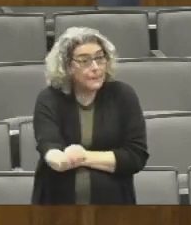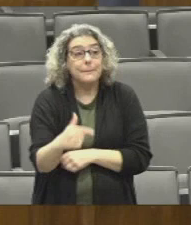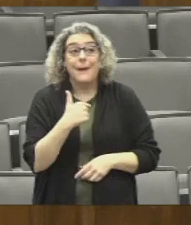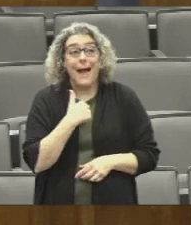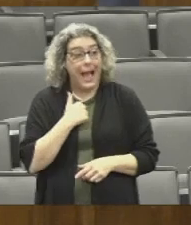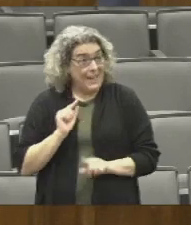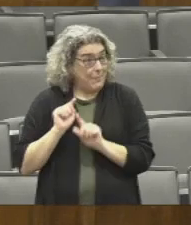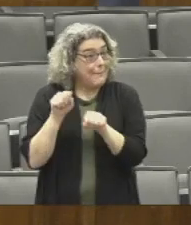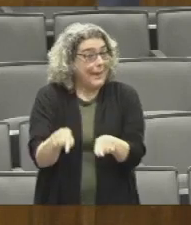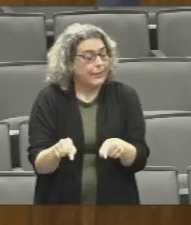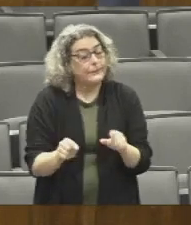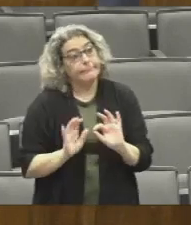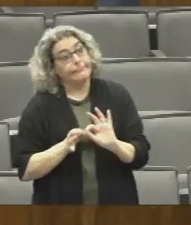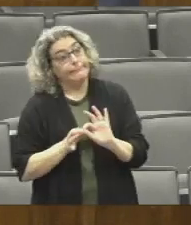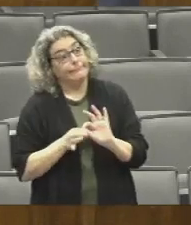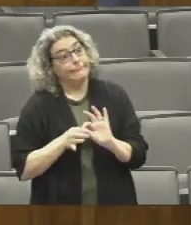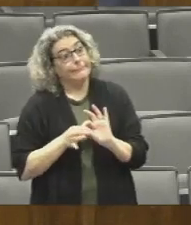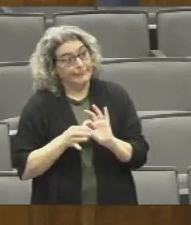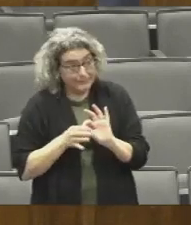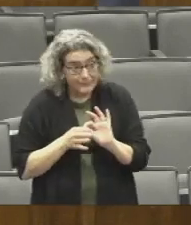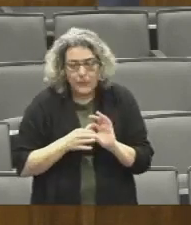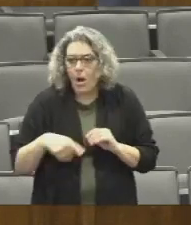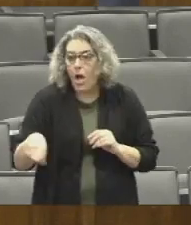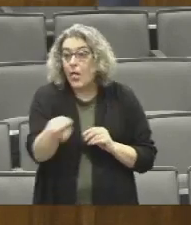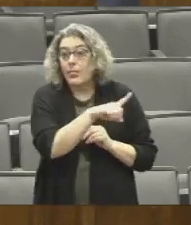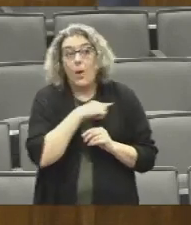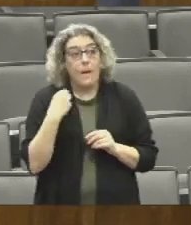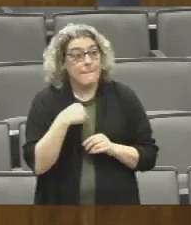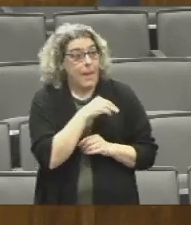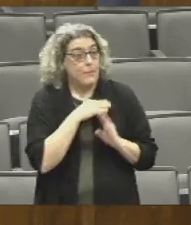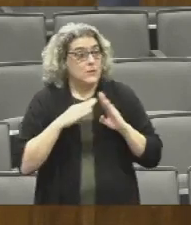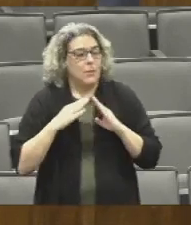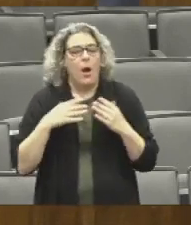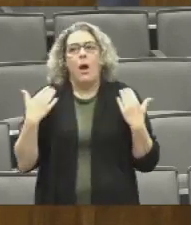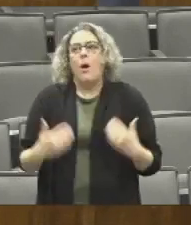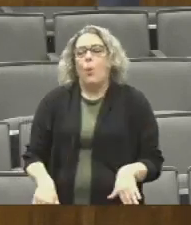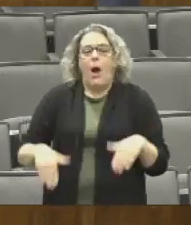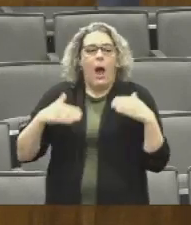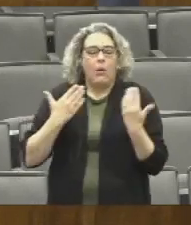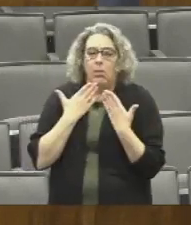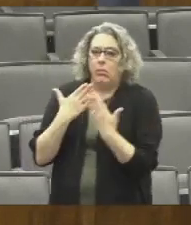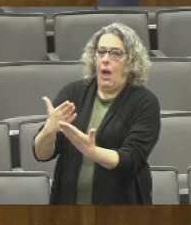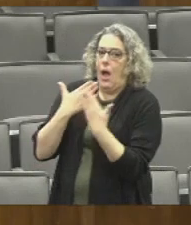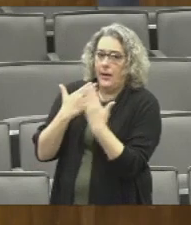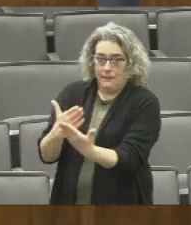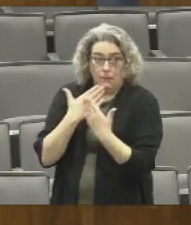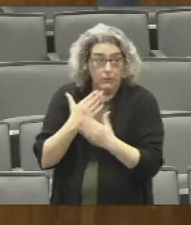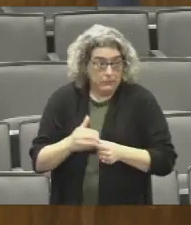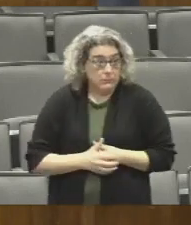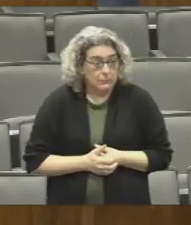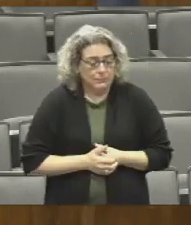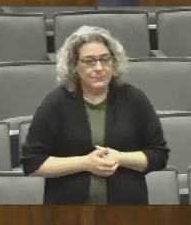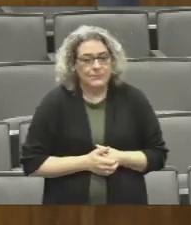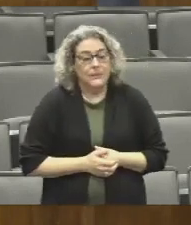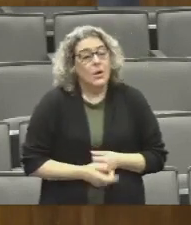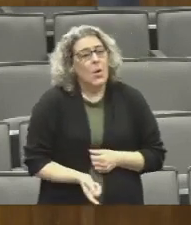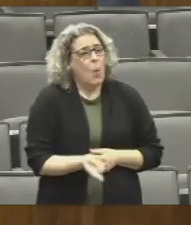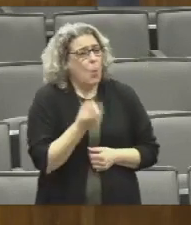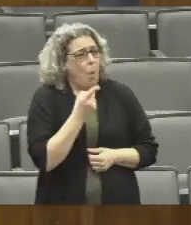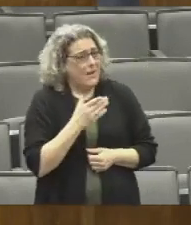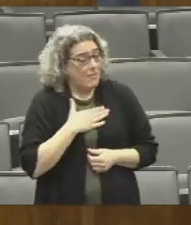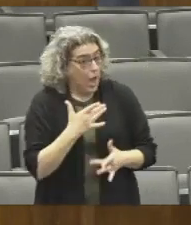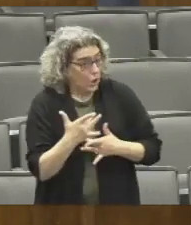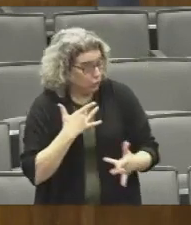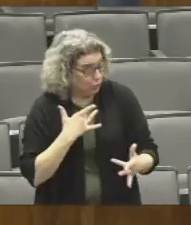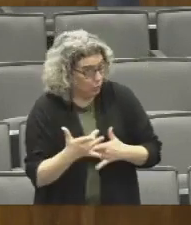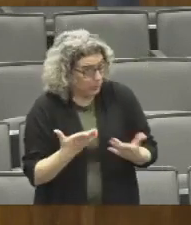doing interpreting, and the community members are just very grateful for that service. One of my concerns with